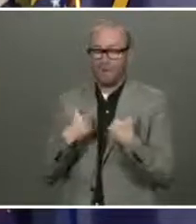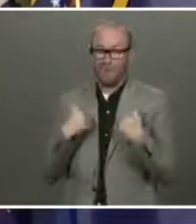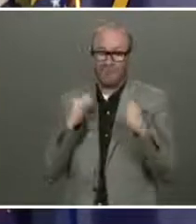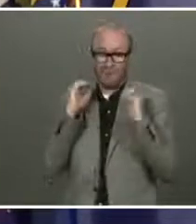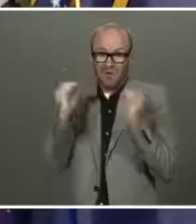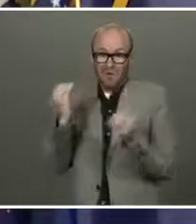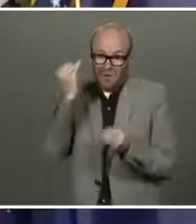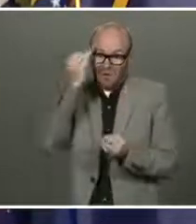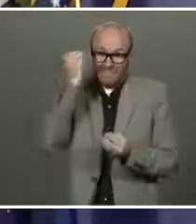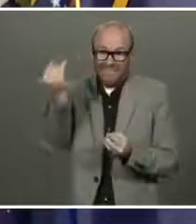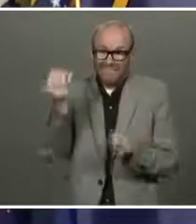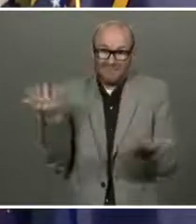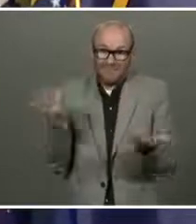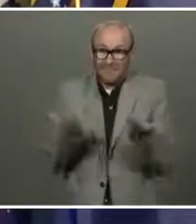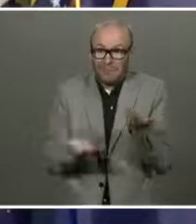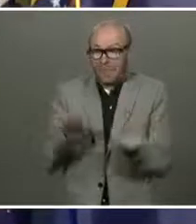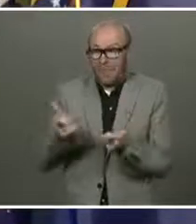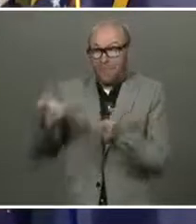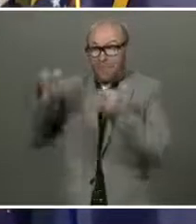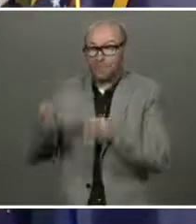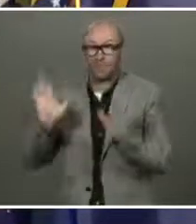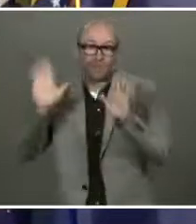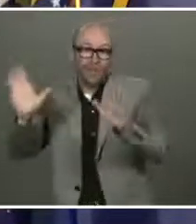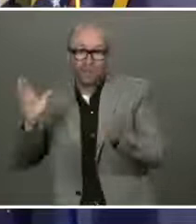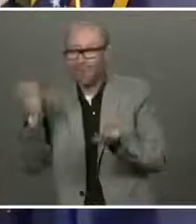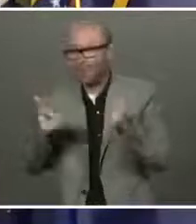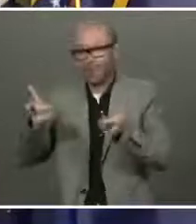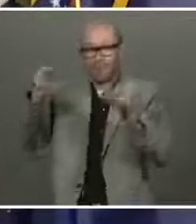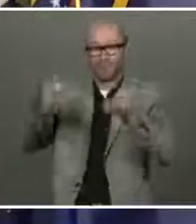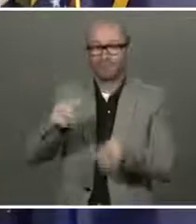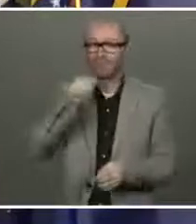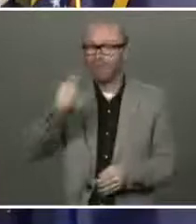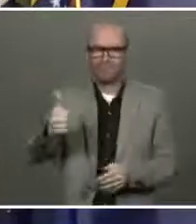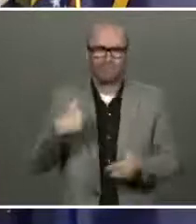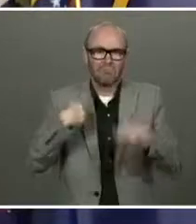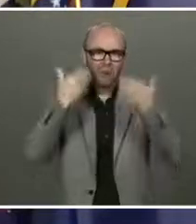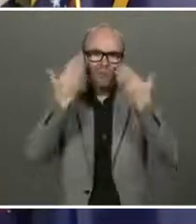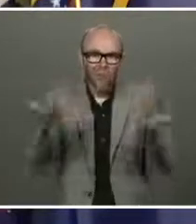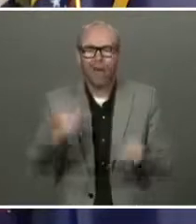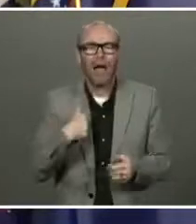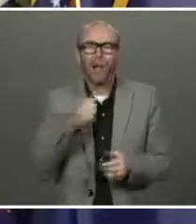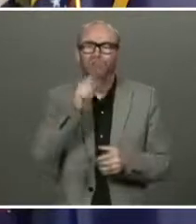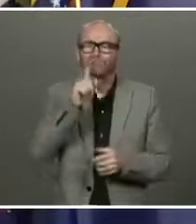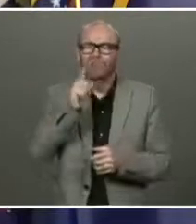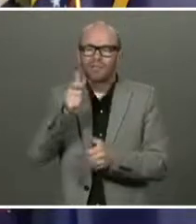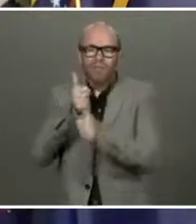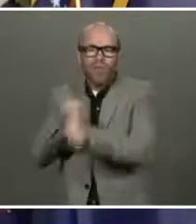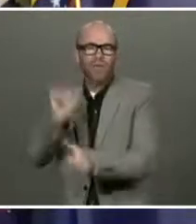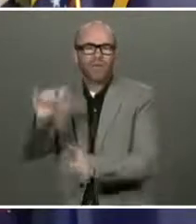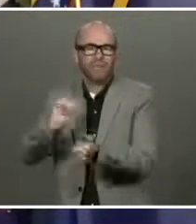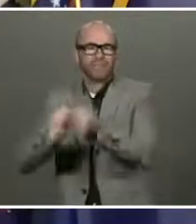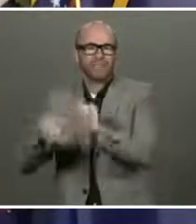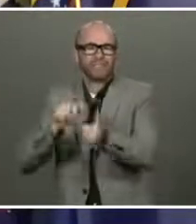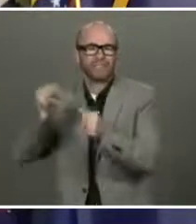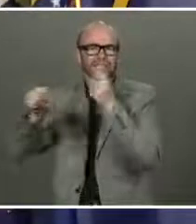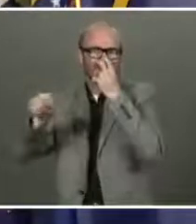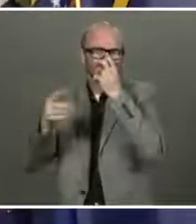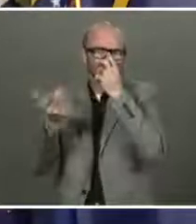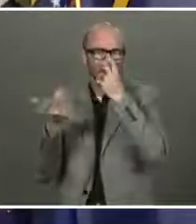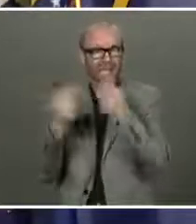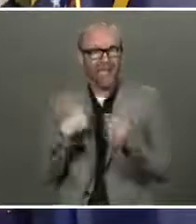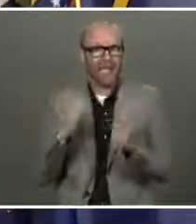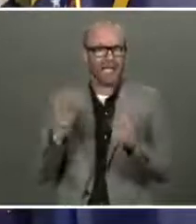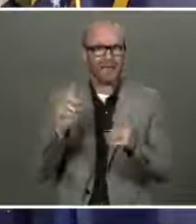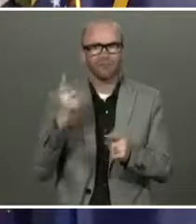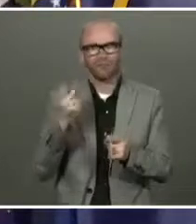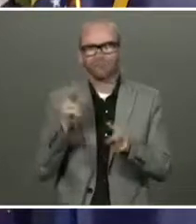idea, you know, maybe she's great, maybe she's not. I just don't know. It's not a race that I was engaged in or followed much at all, other than kind of,